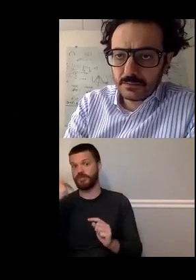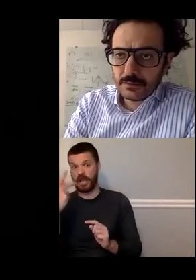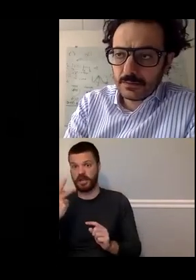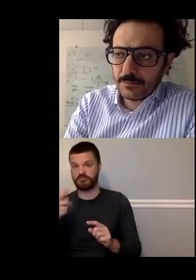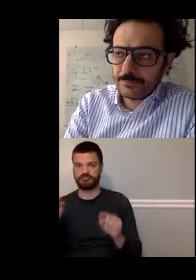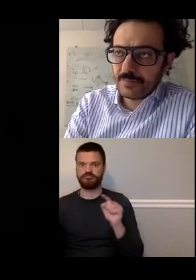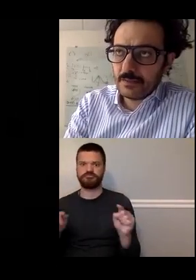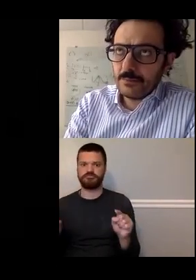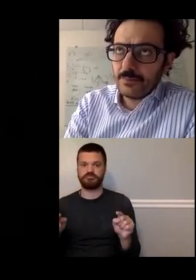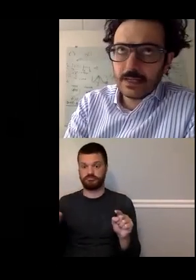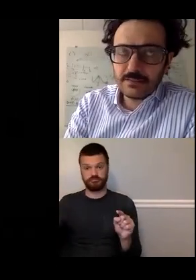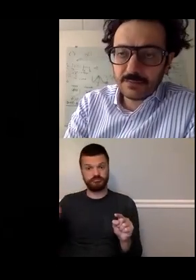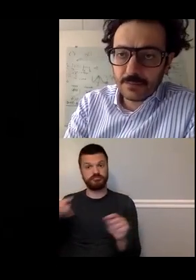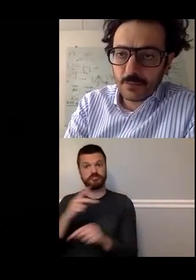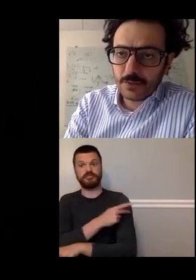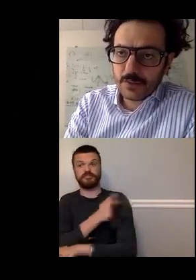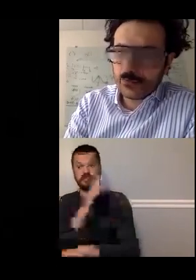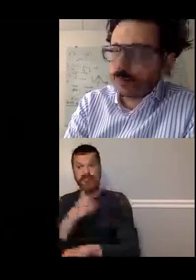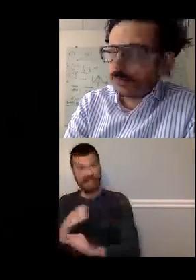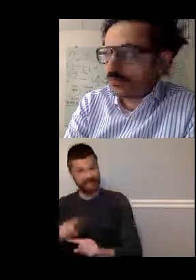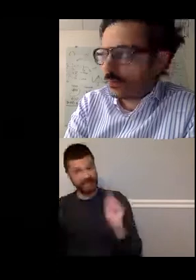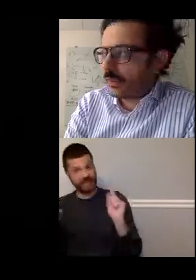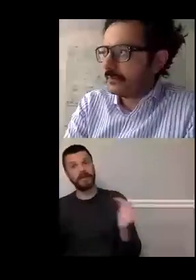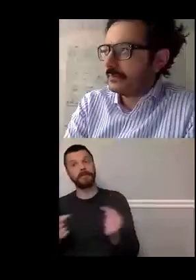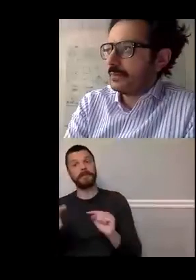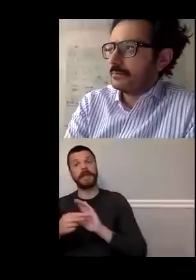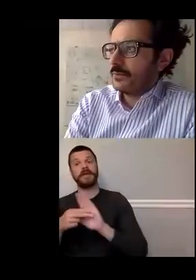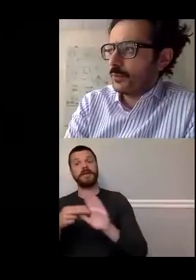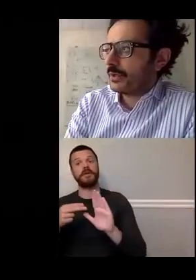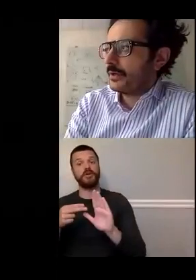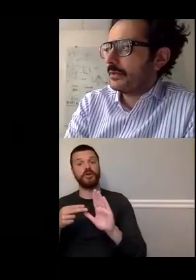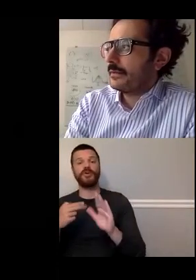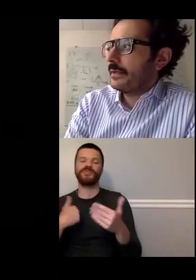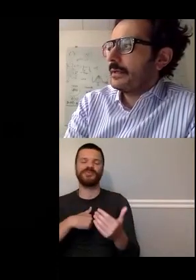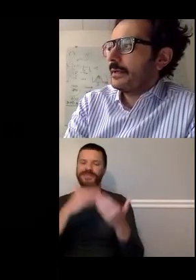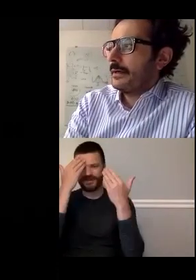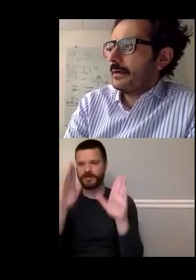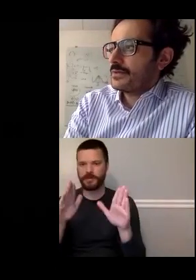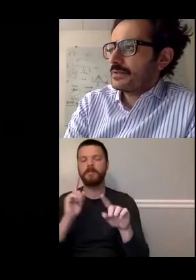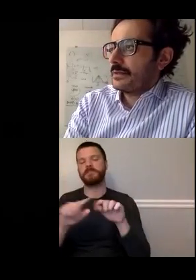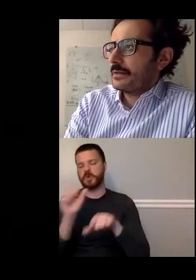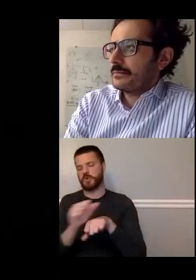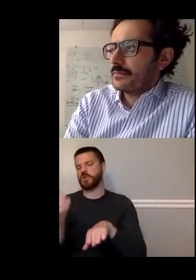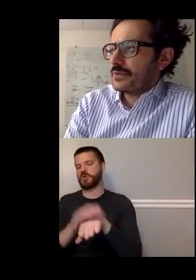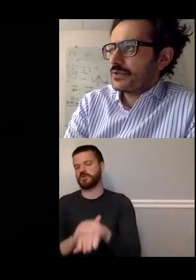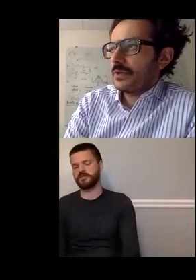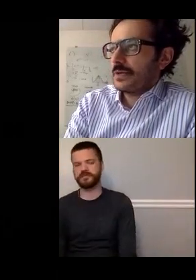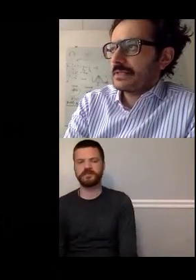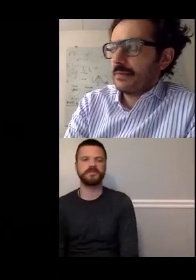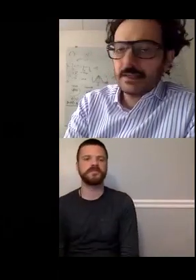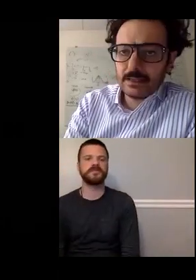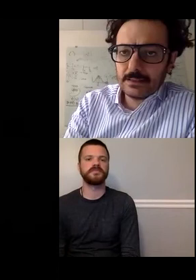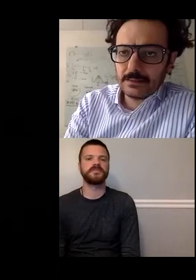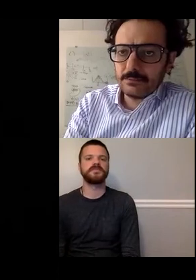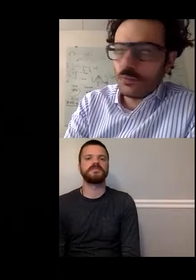different brain biomarker? We don't know yet, but we're working on it. I'm just gonna show an